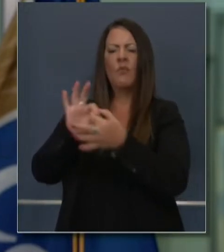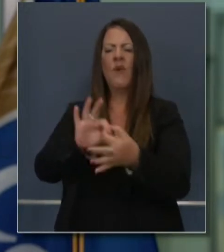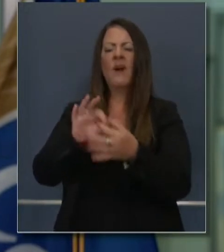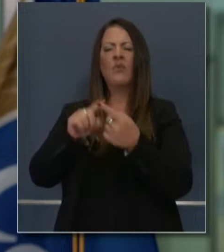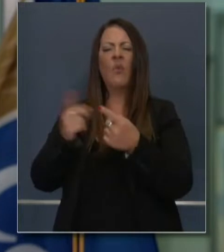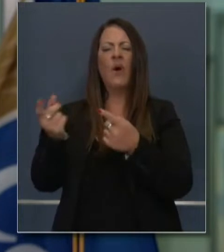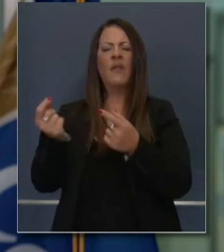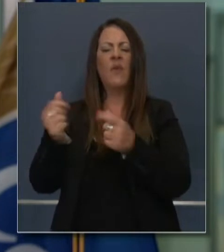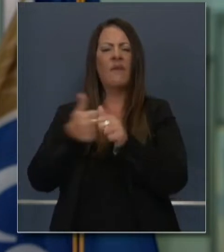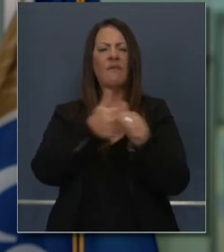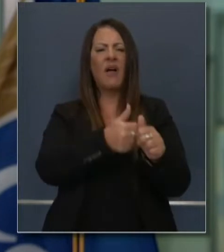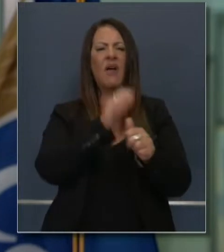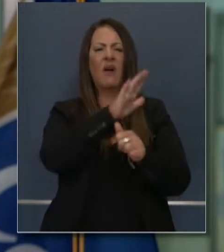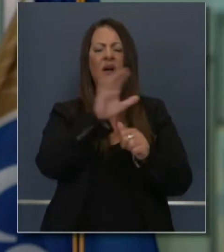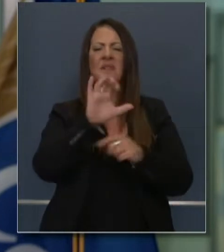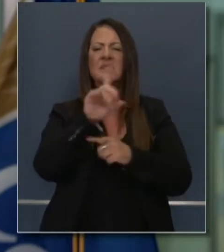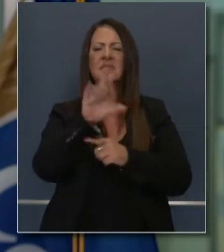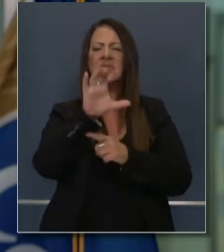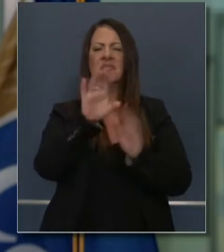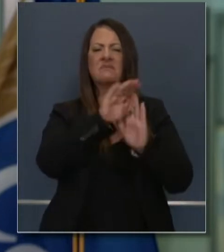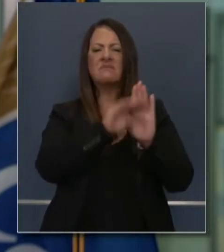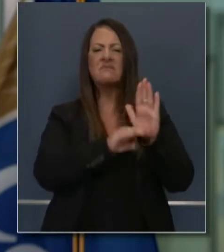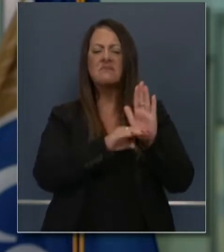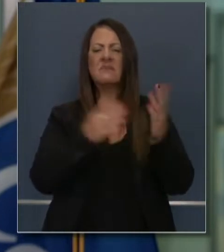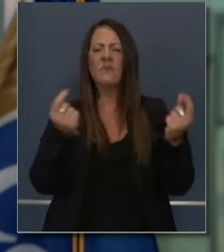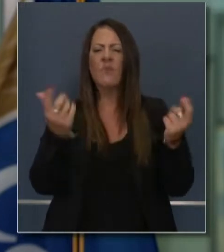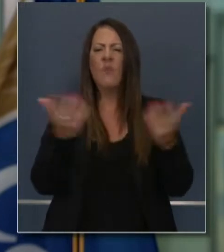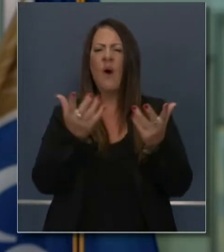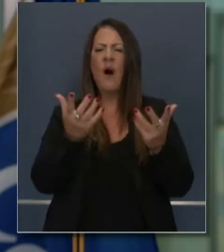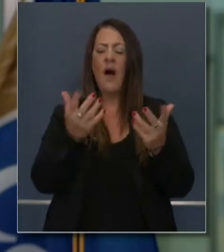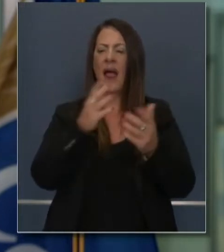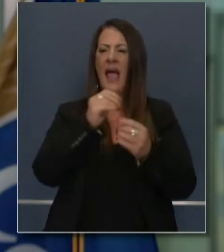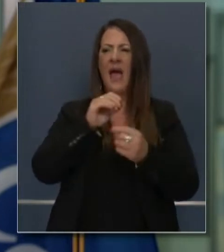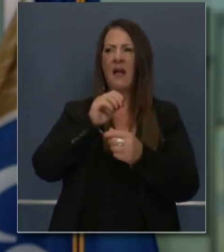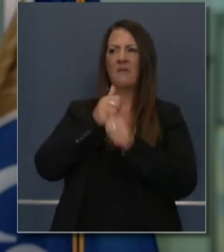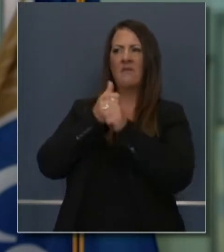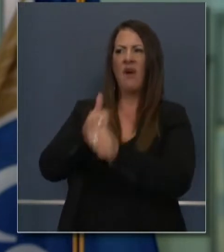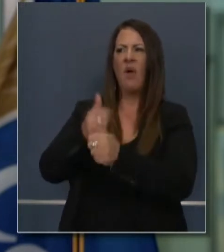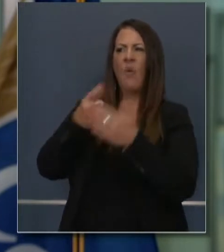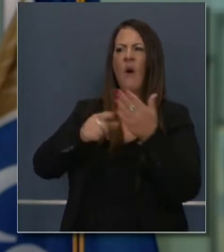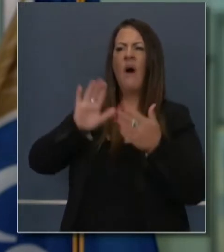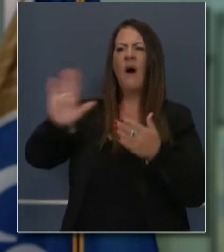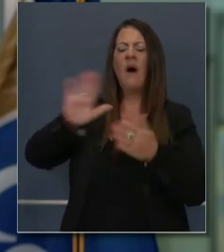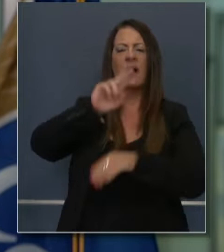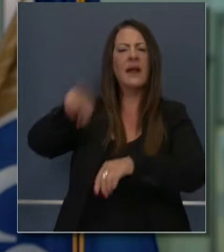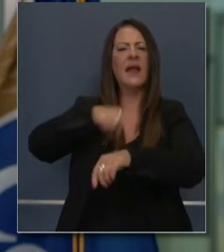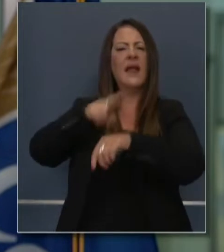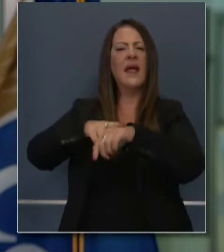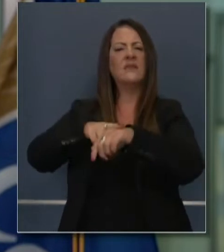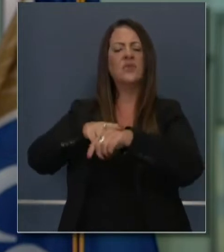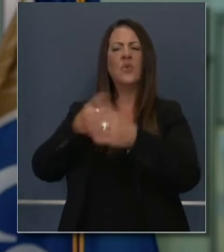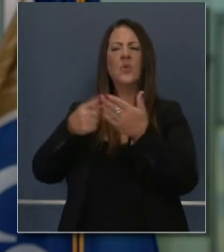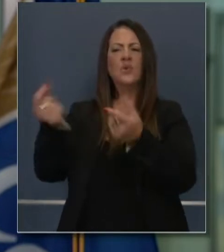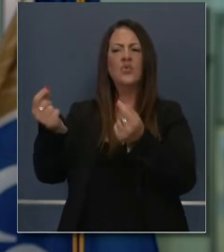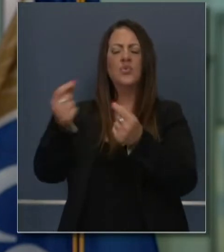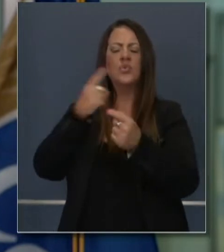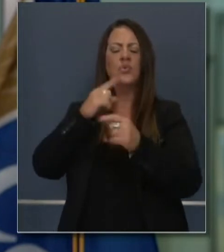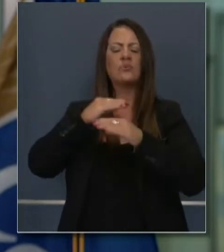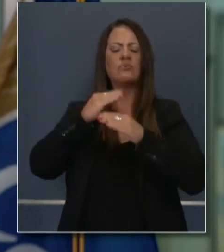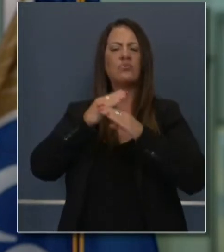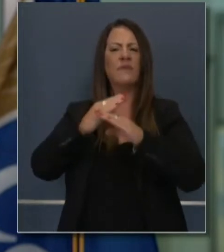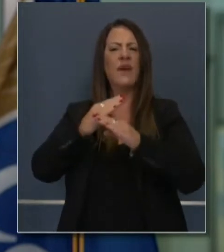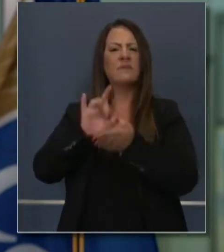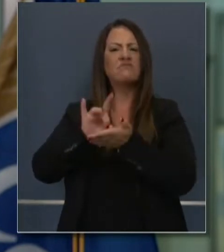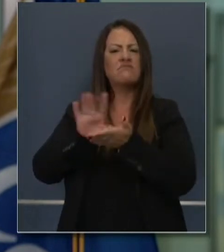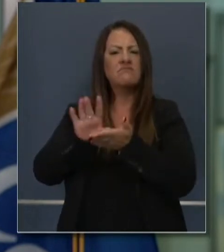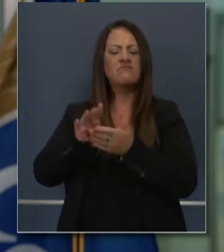CDC has done with regard to some national guidelines on evictions and foreclosures, but really